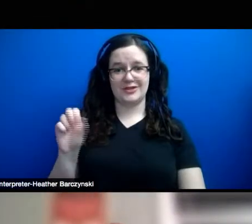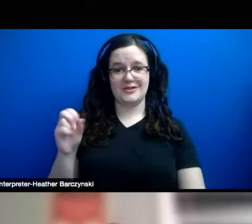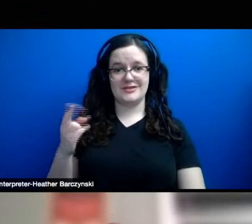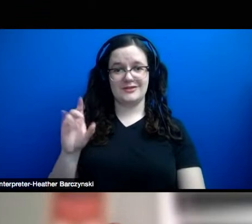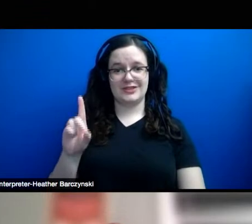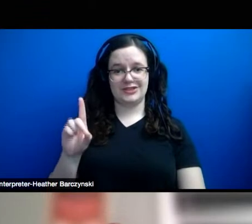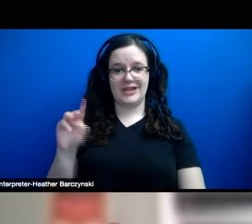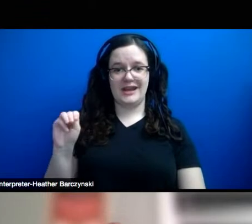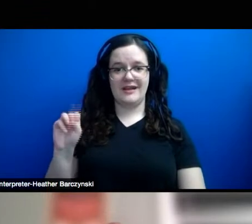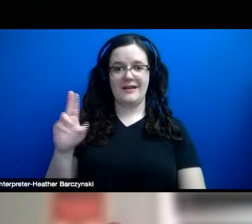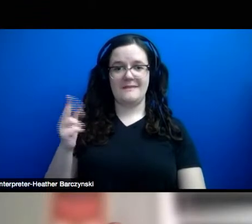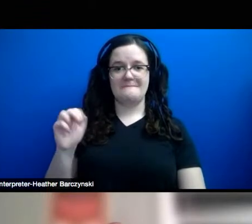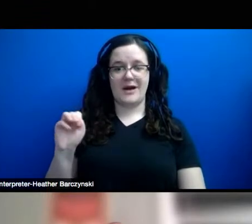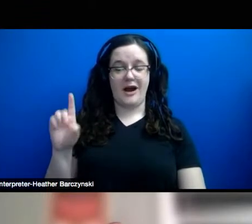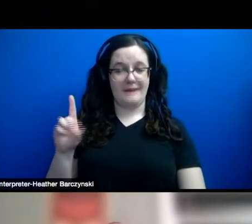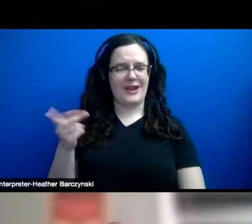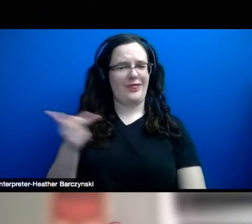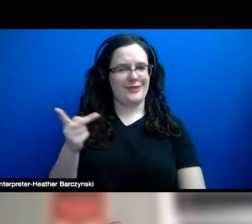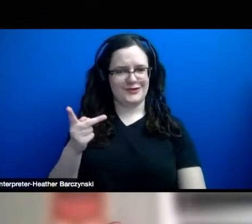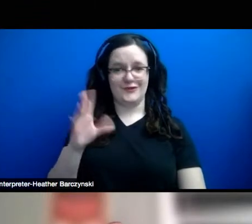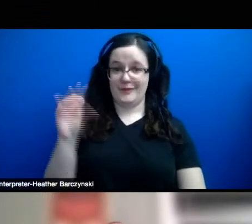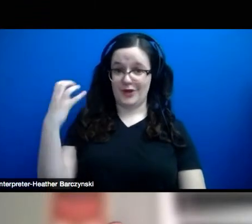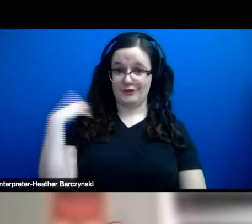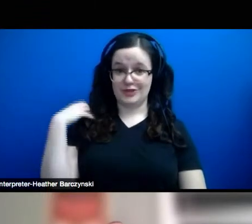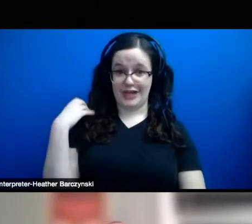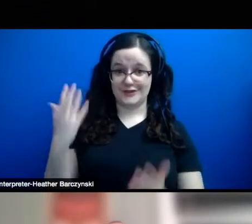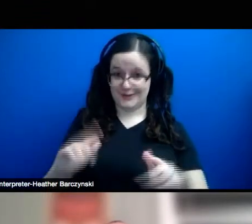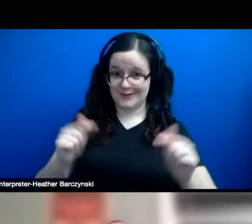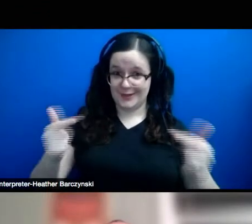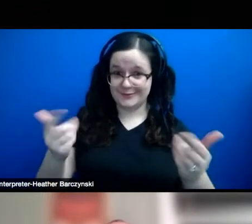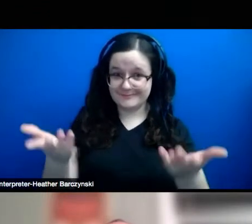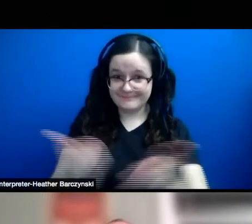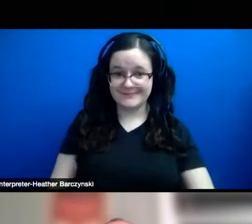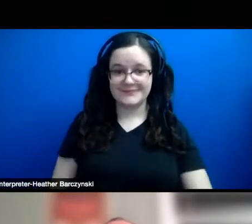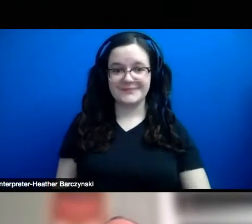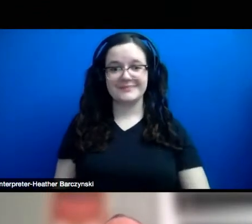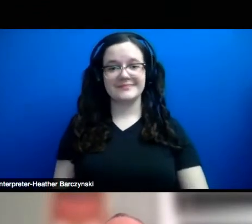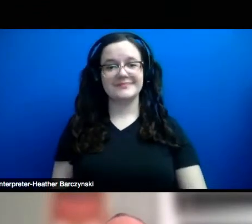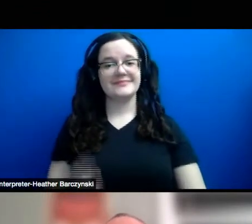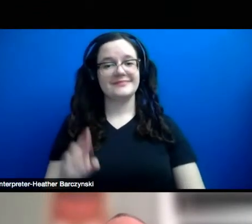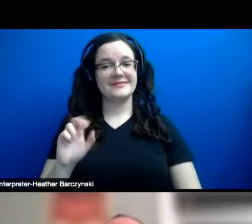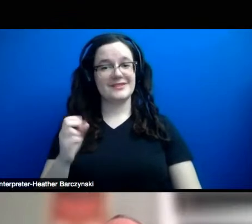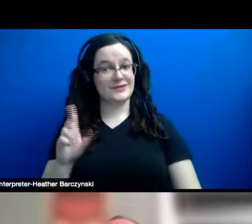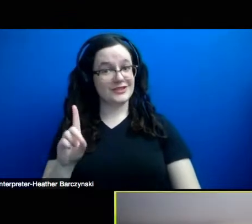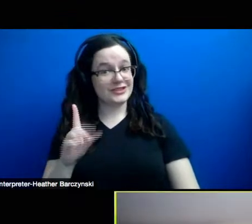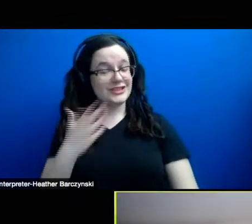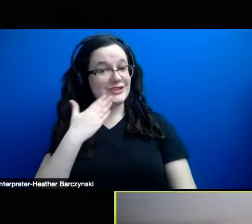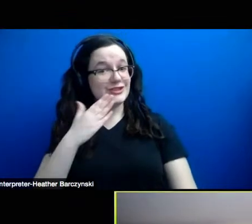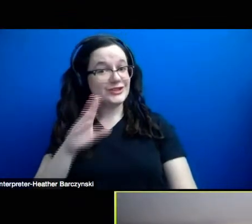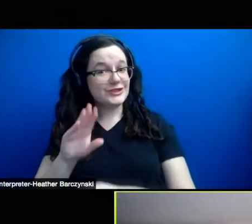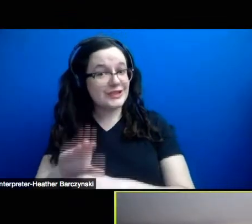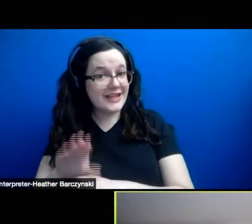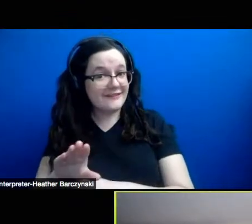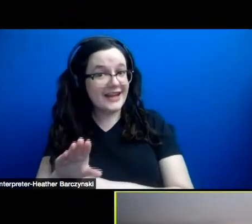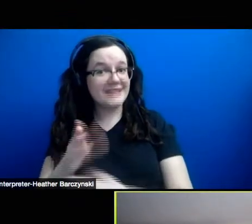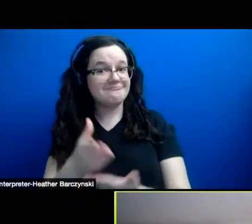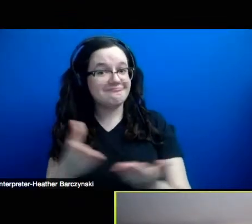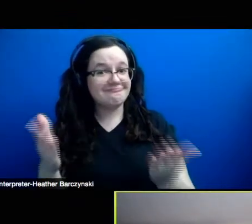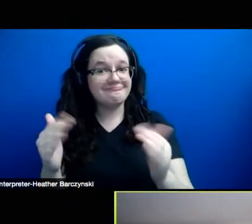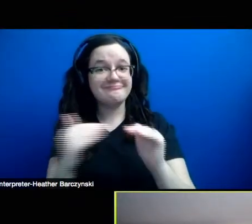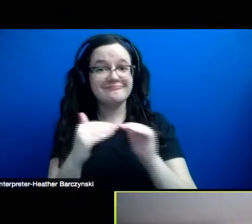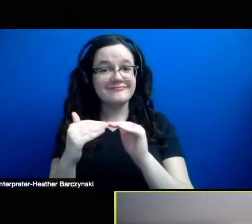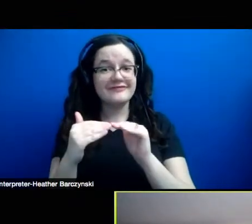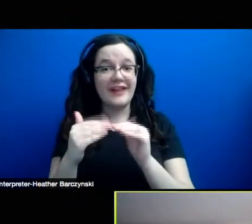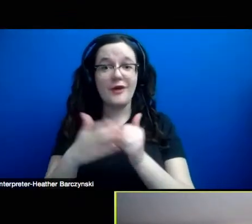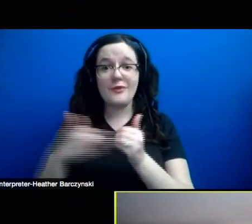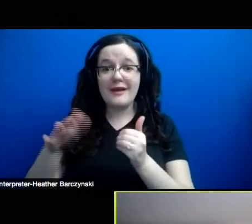the project. Sarah and Rashid. Good evening, fellow neighbors,